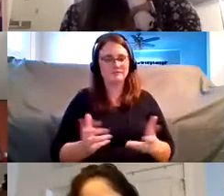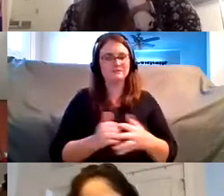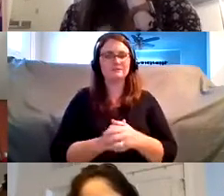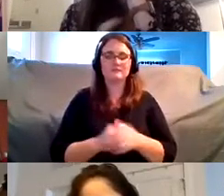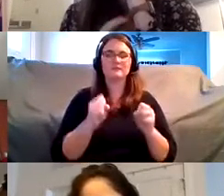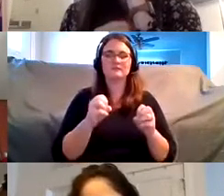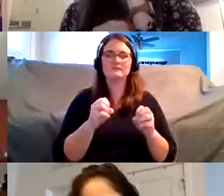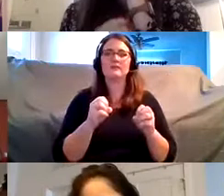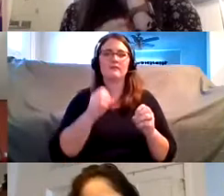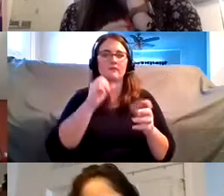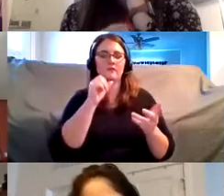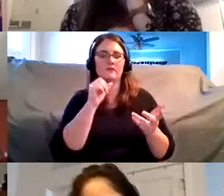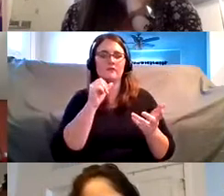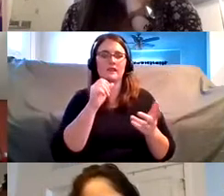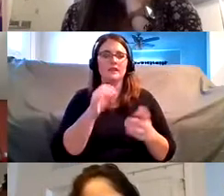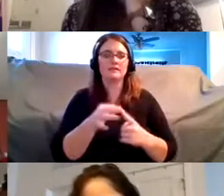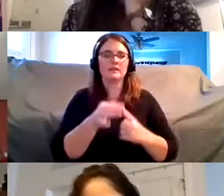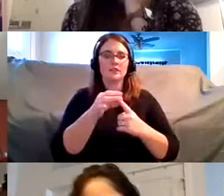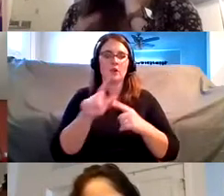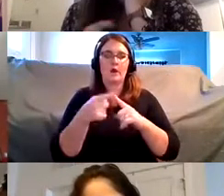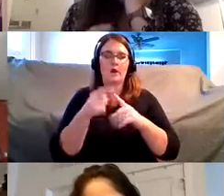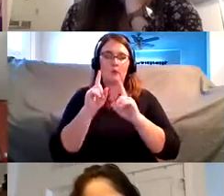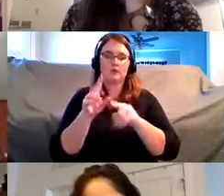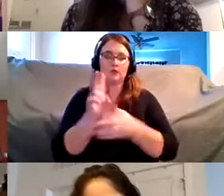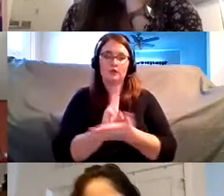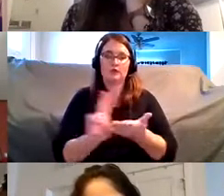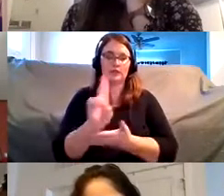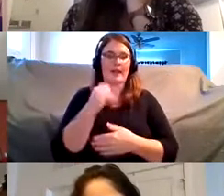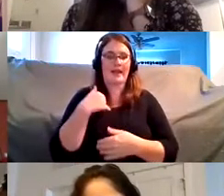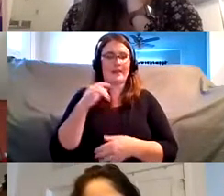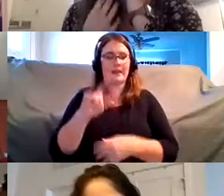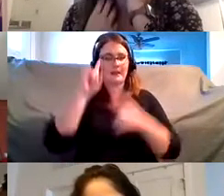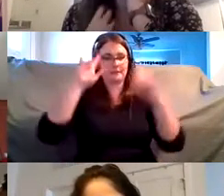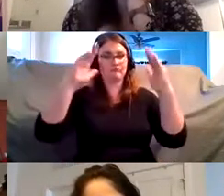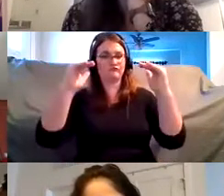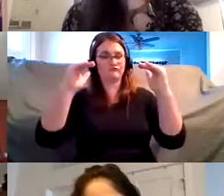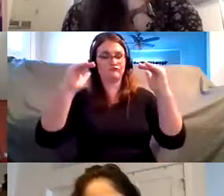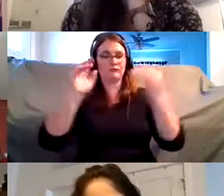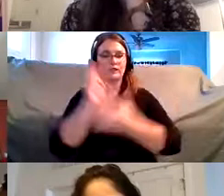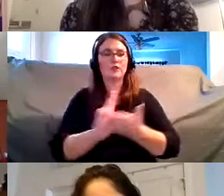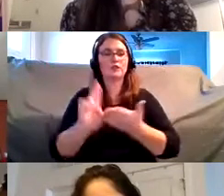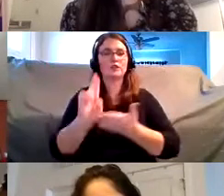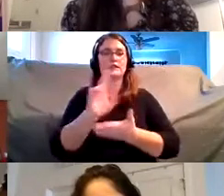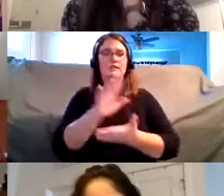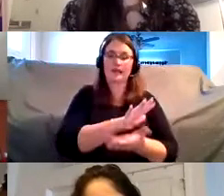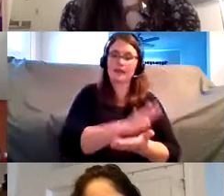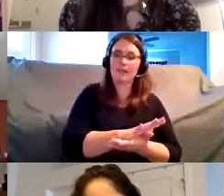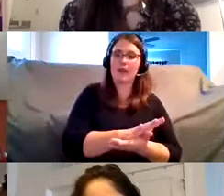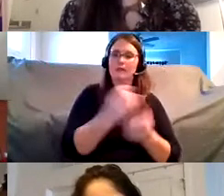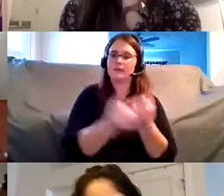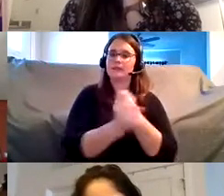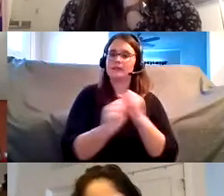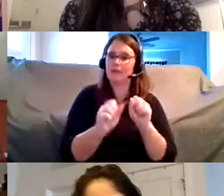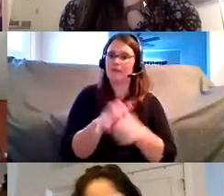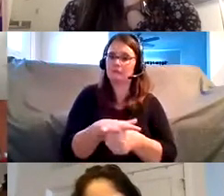particularly once getting to the university, because I think I had this expectation that universities and academia are these safe spaces.